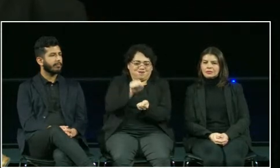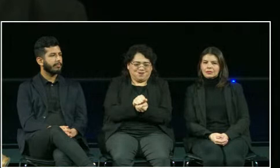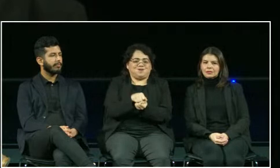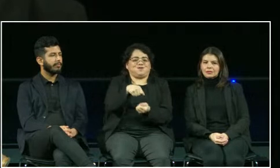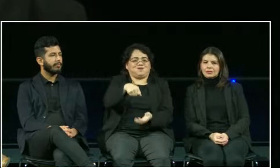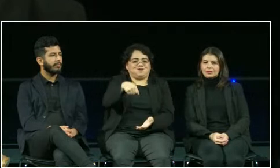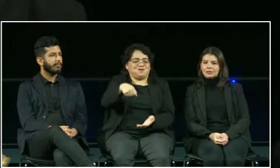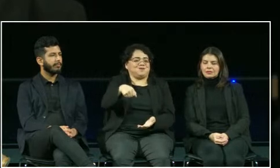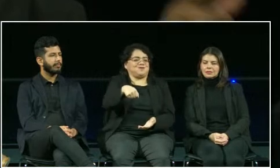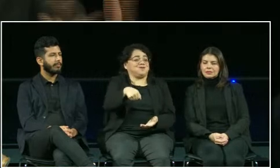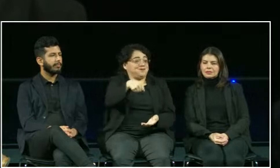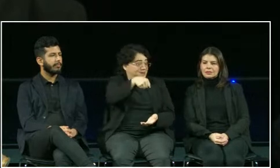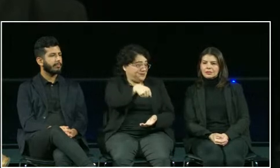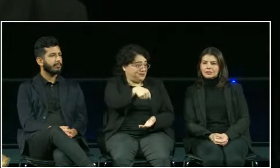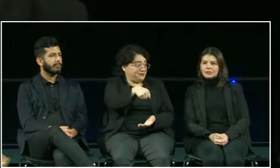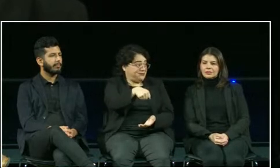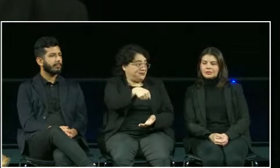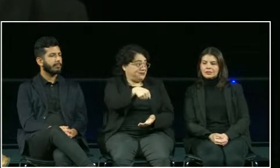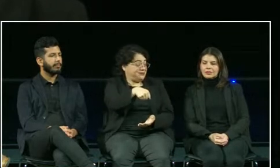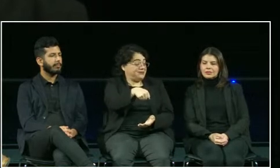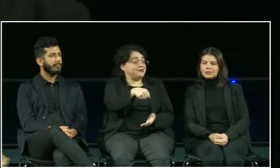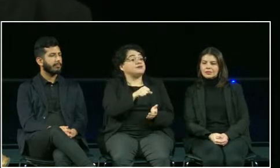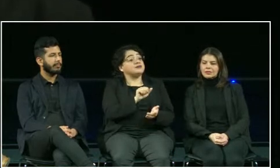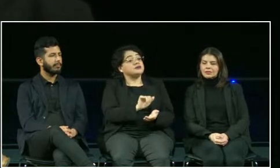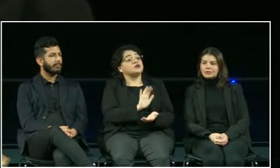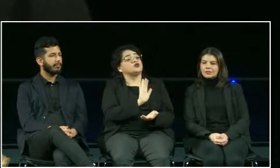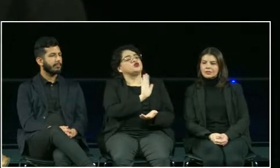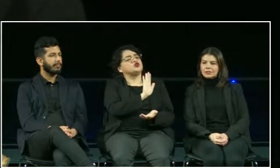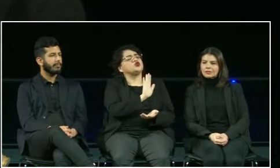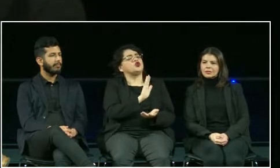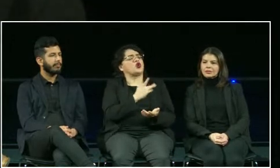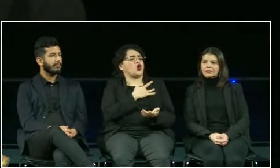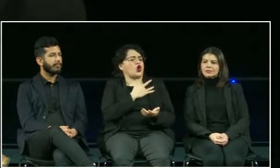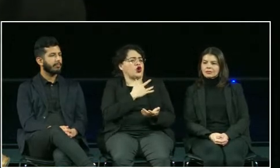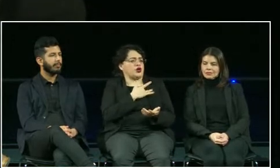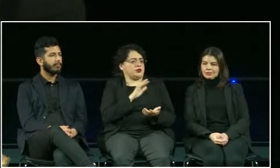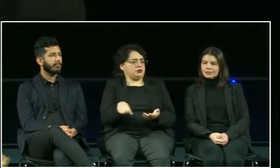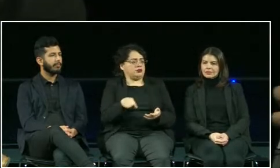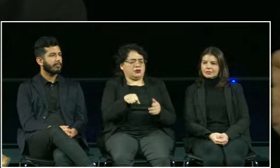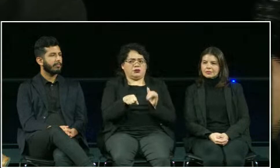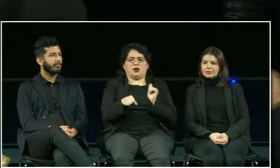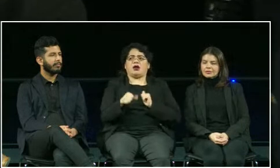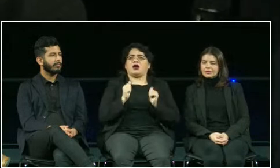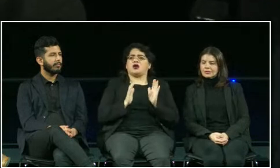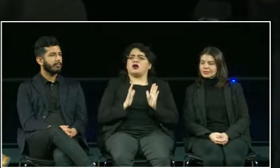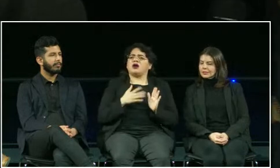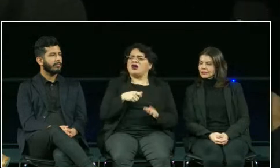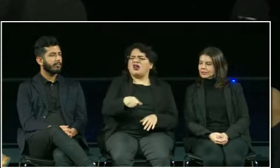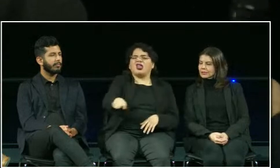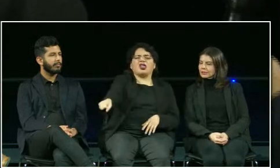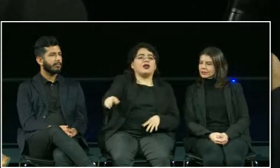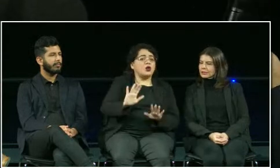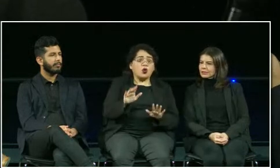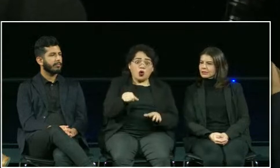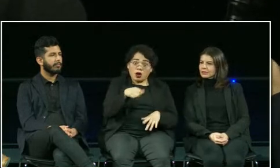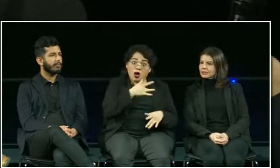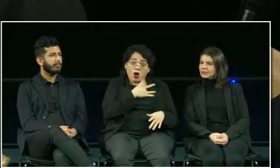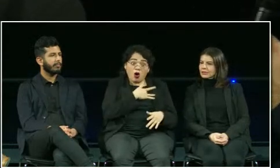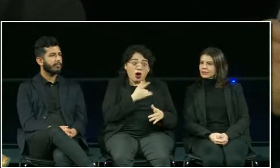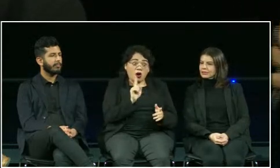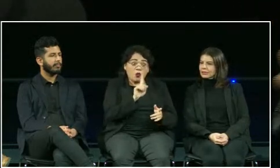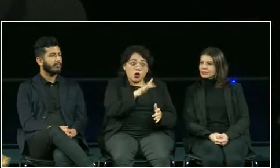Evad, my actress. I said, look, treat this luggage like your heart. And then she didn't know. She wanted to put, I said, do you put your heart on the floor?